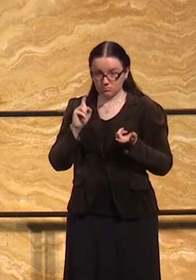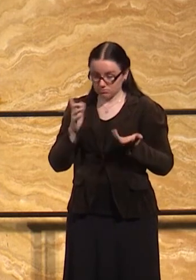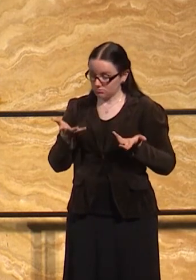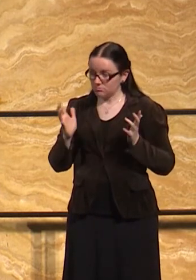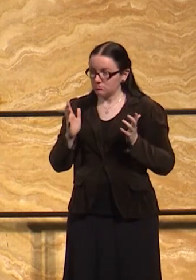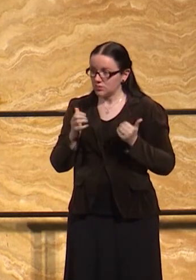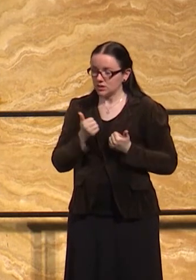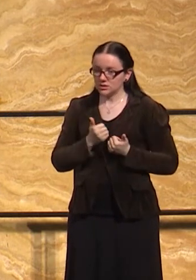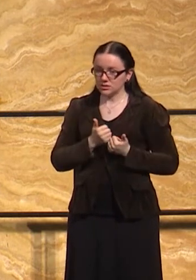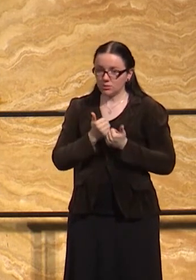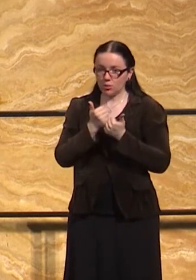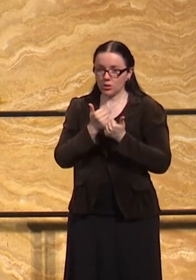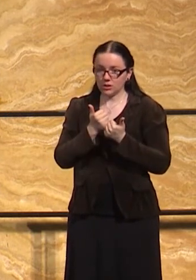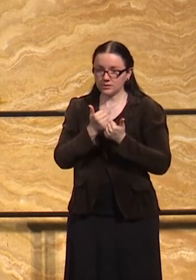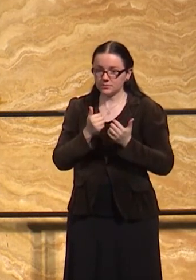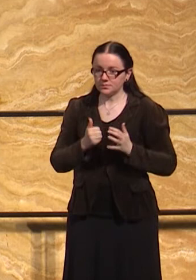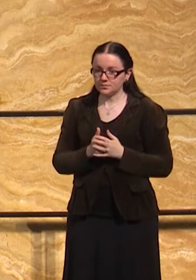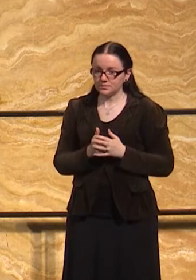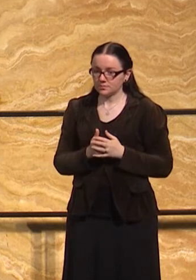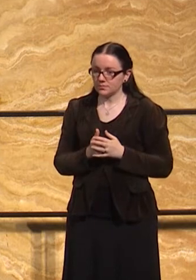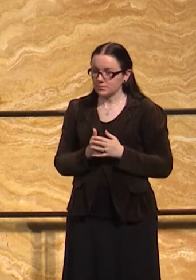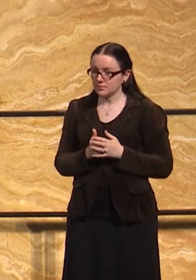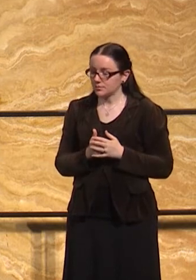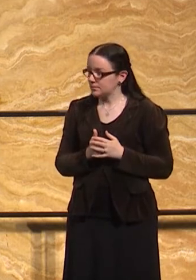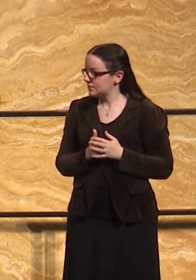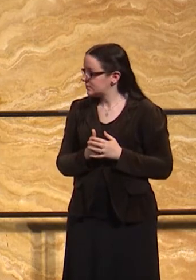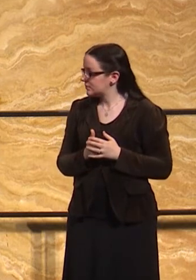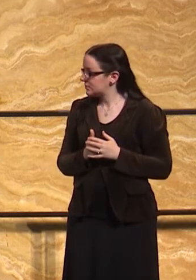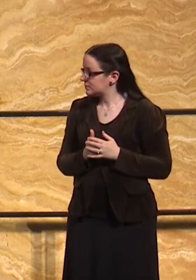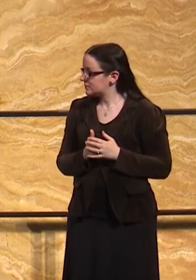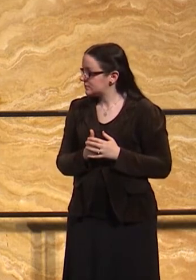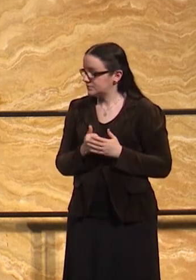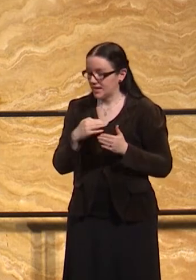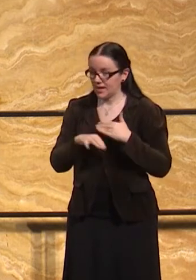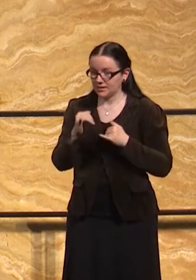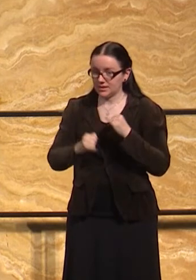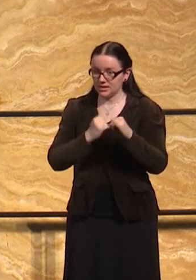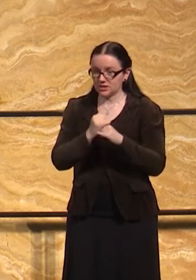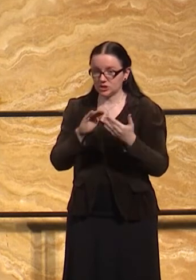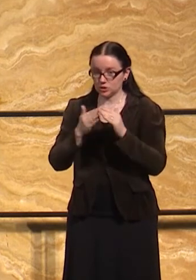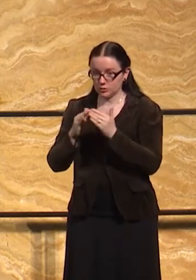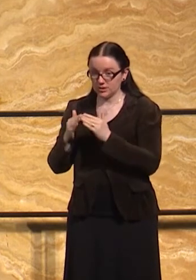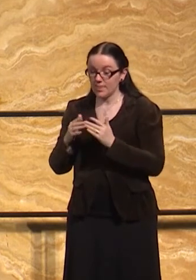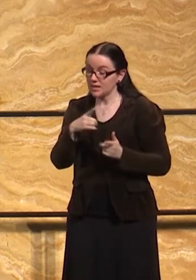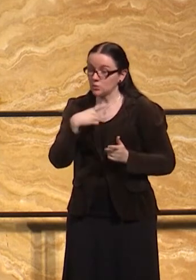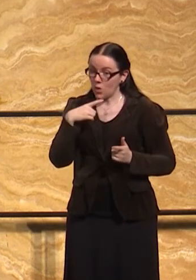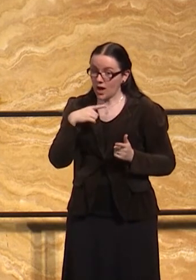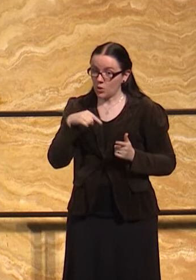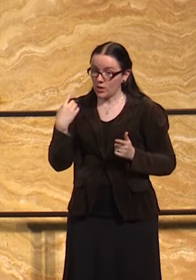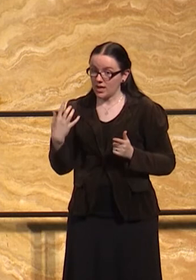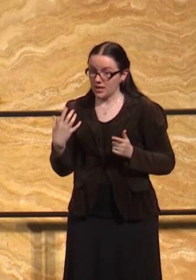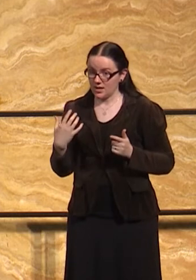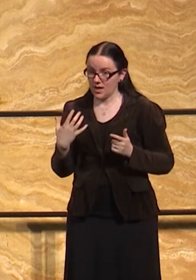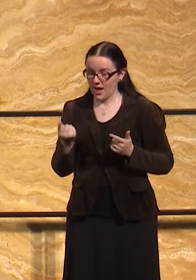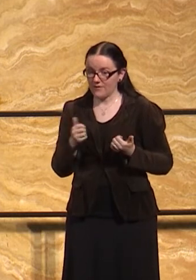understood very well Indonesia better than many in the international community. That's why today, Timor-Leste and Indonesia